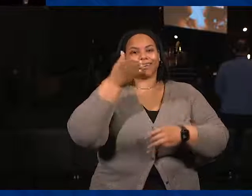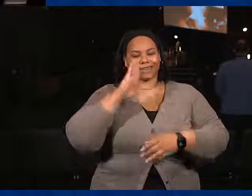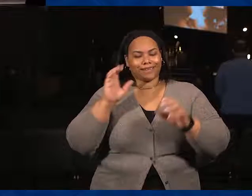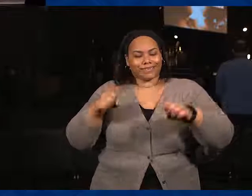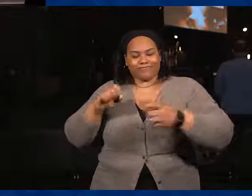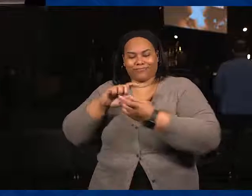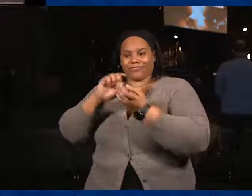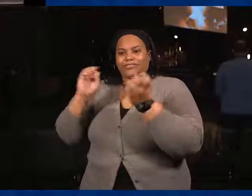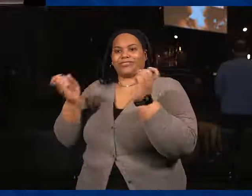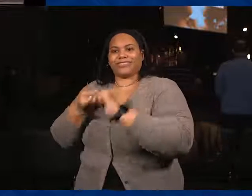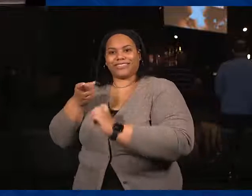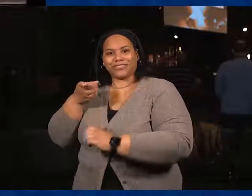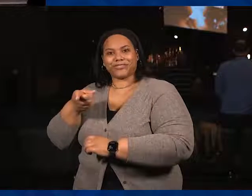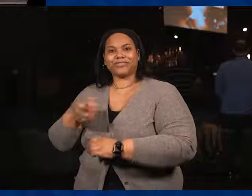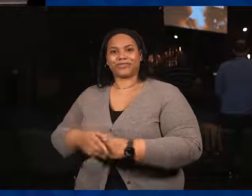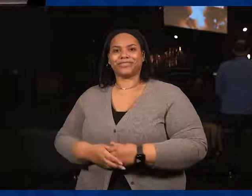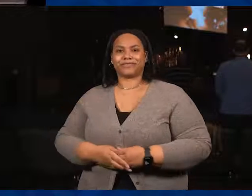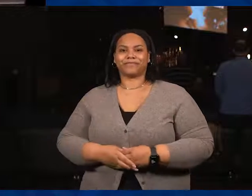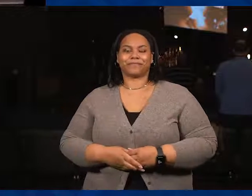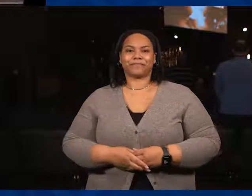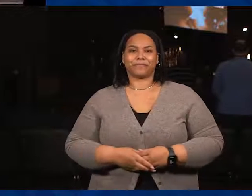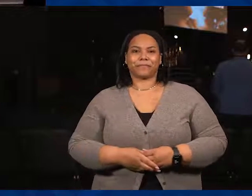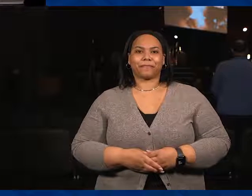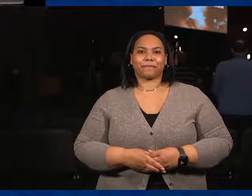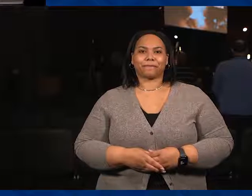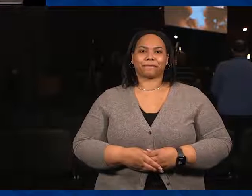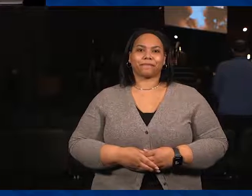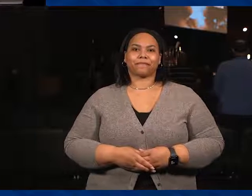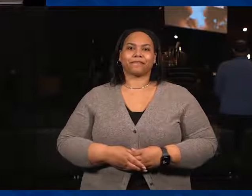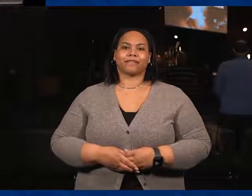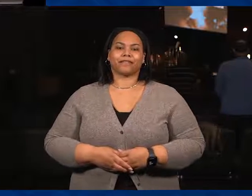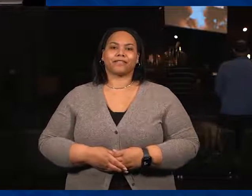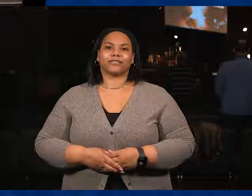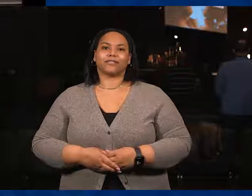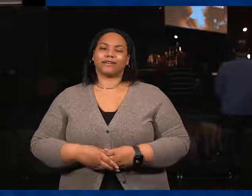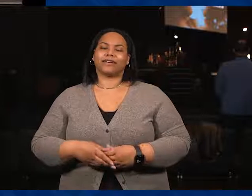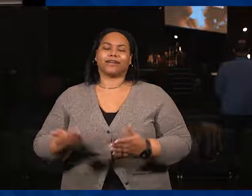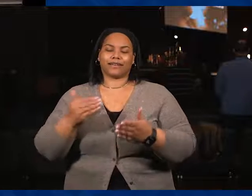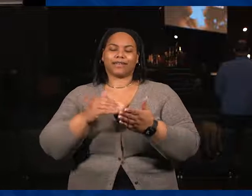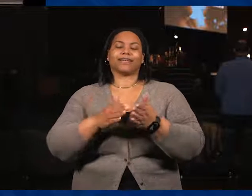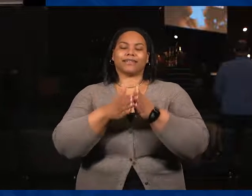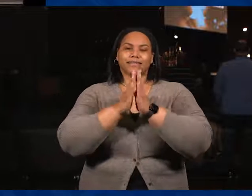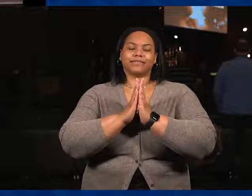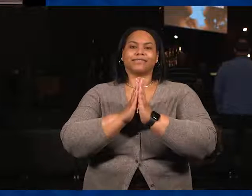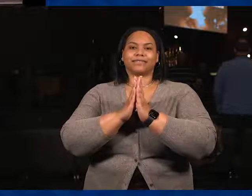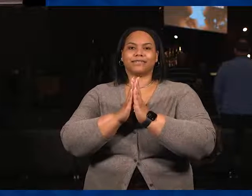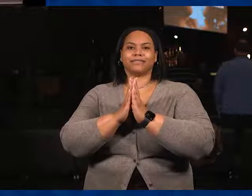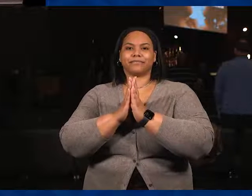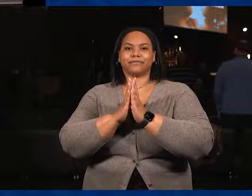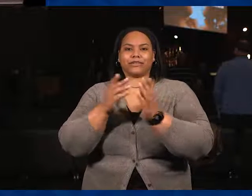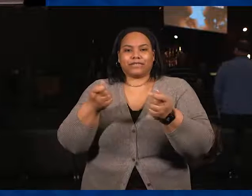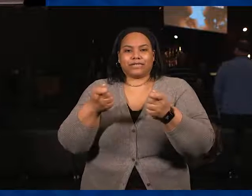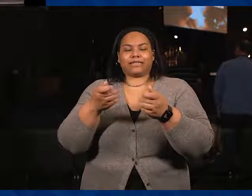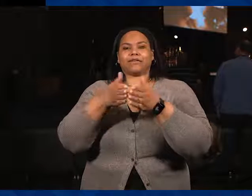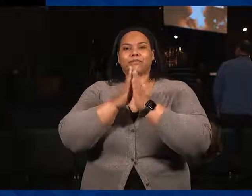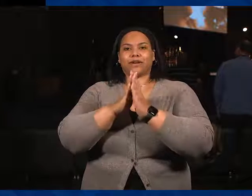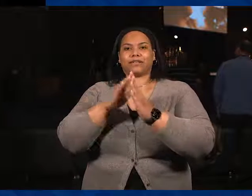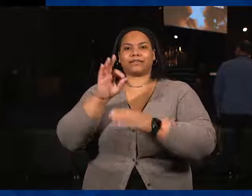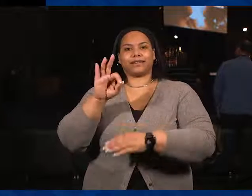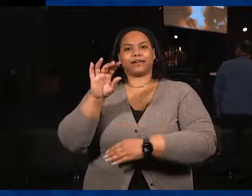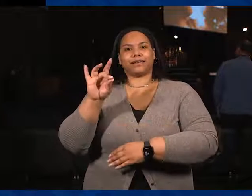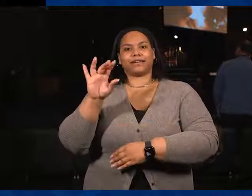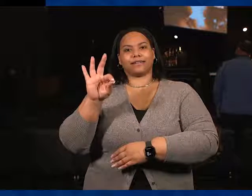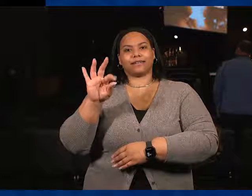be coming. In that balcony, you need to be coming. Online, you need to text PRAY to 98977. Hear me today. God is